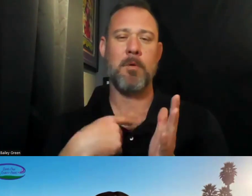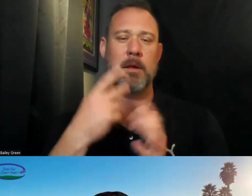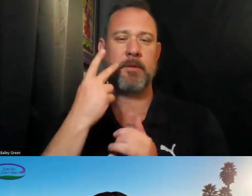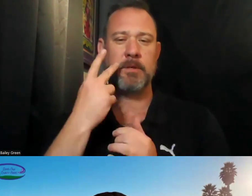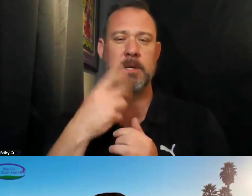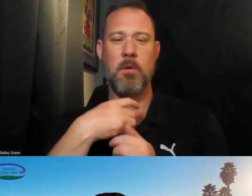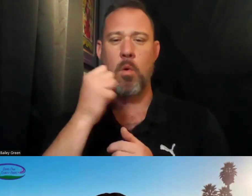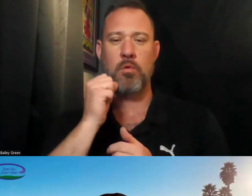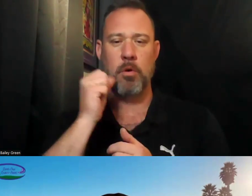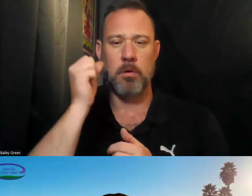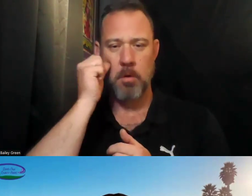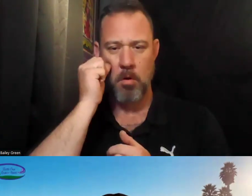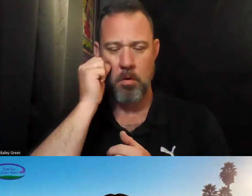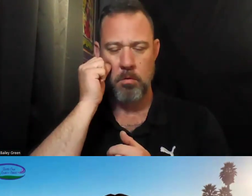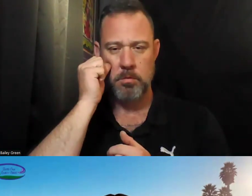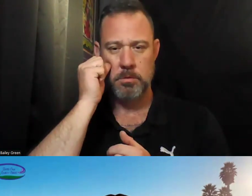with older adults